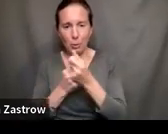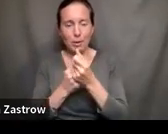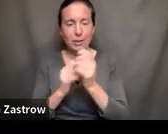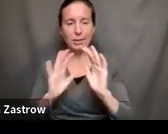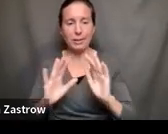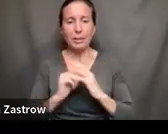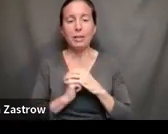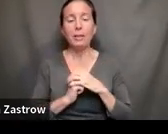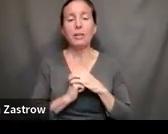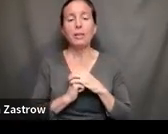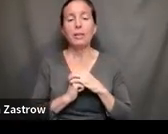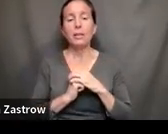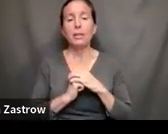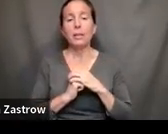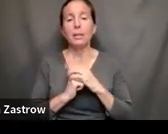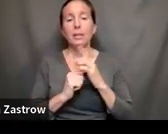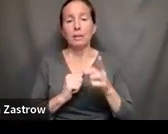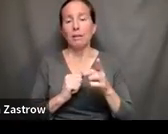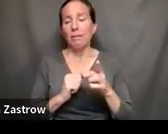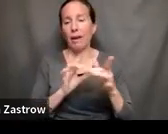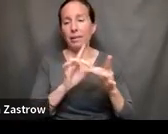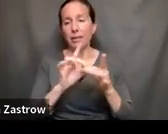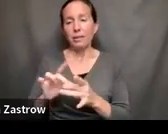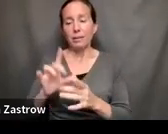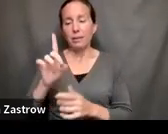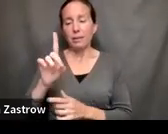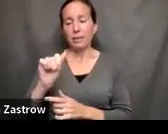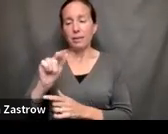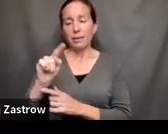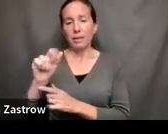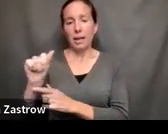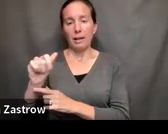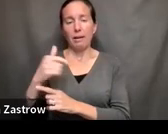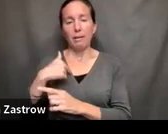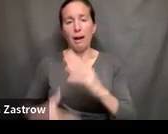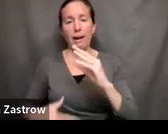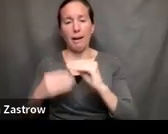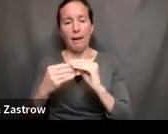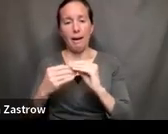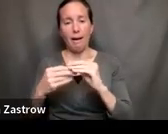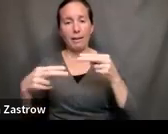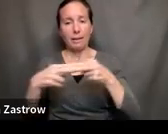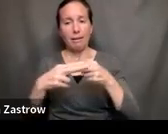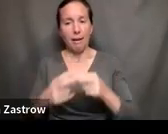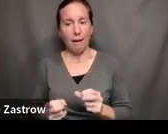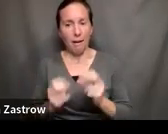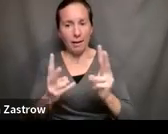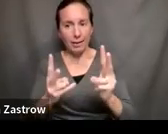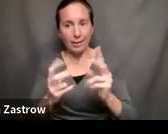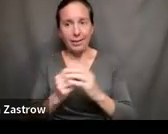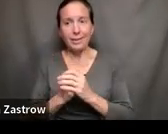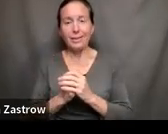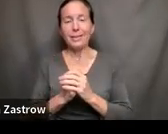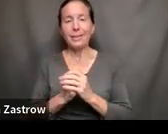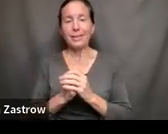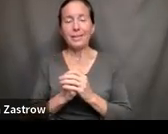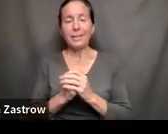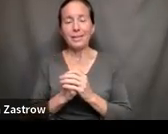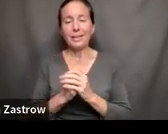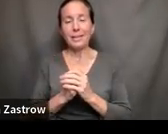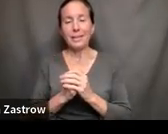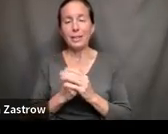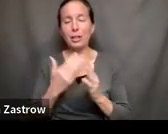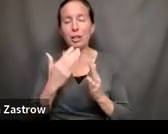related to data. So I put this in here just as a reminder that